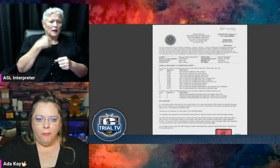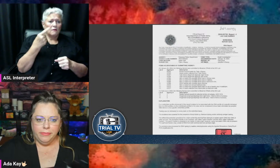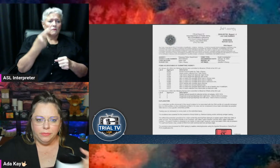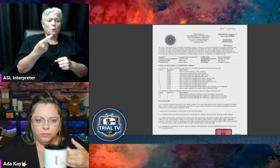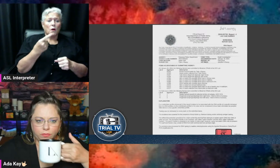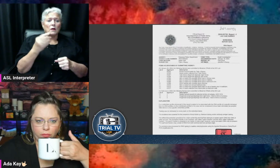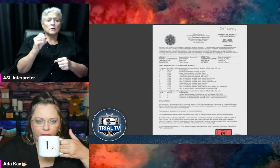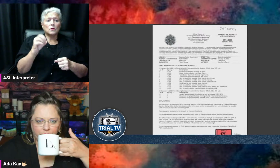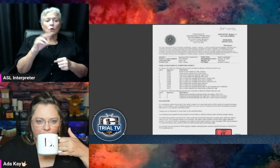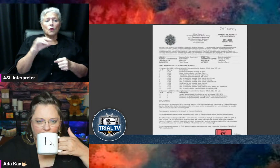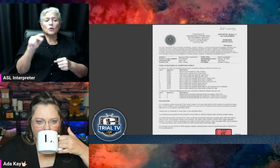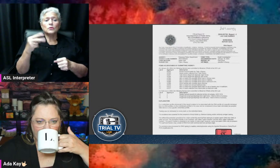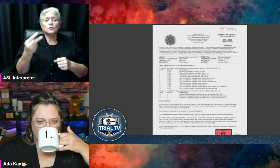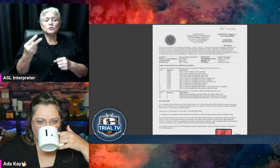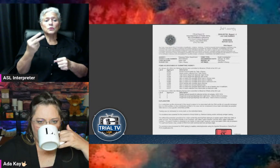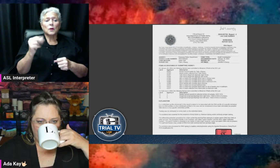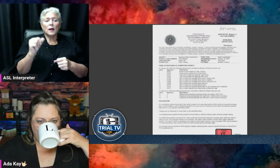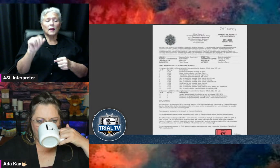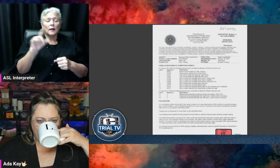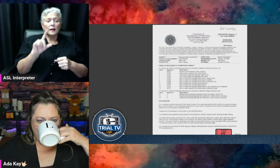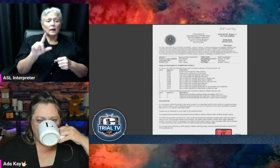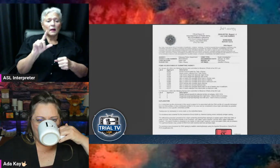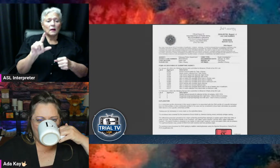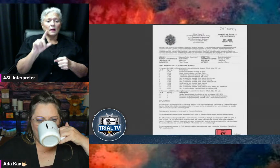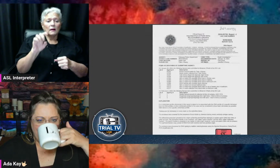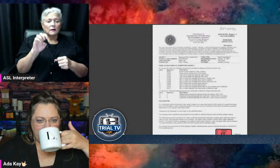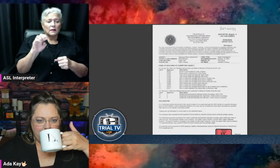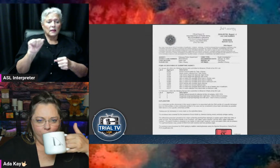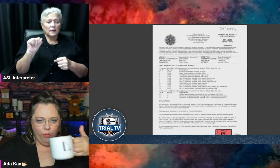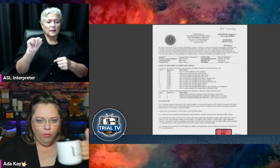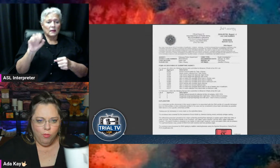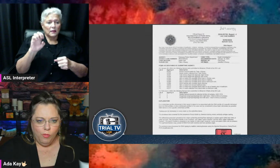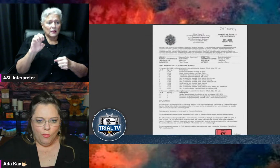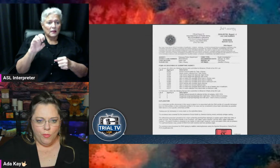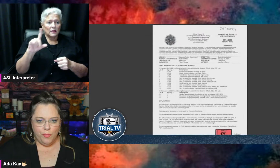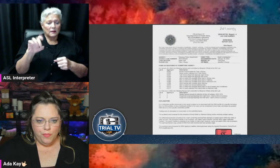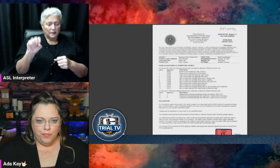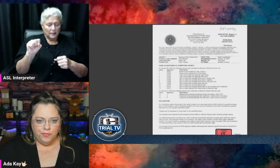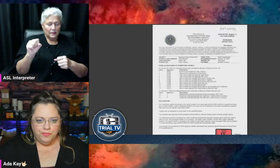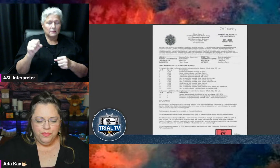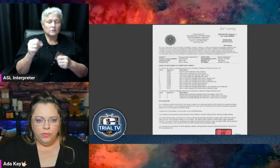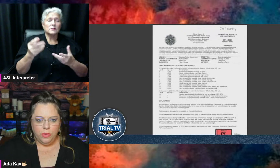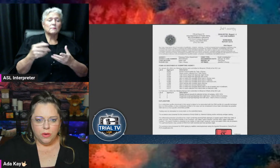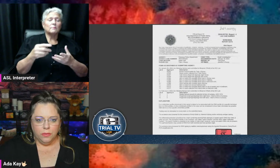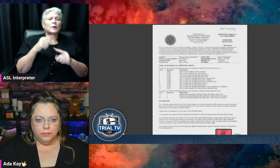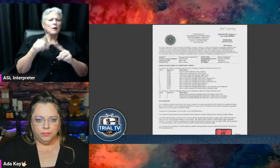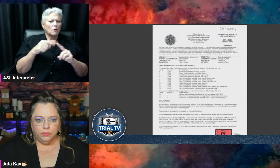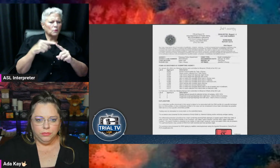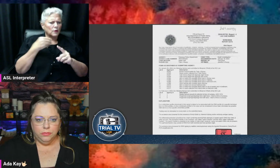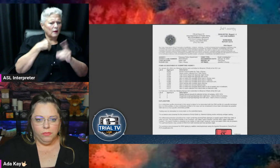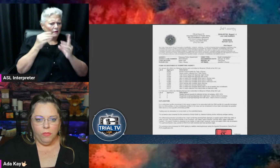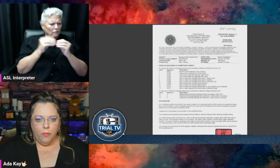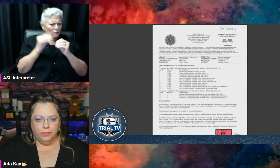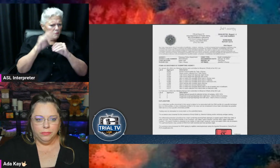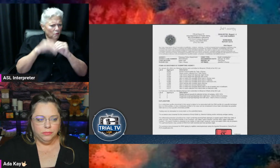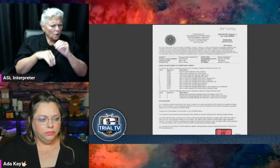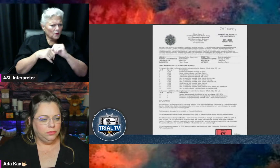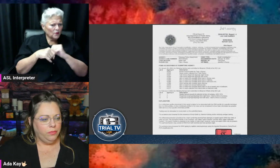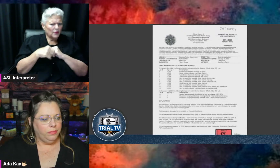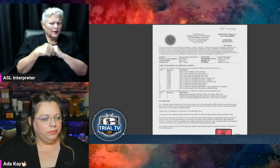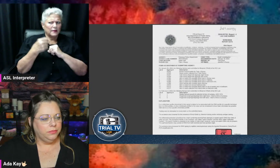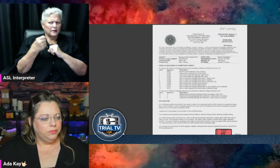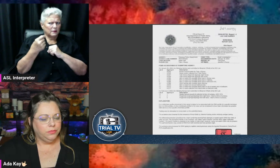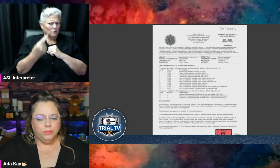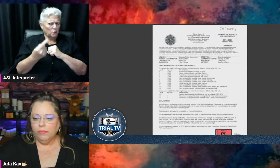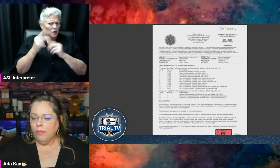each location. When you have multiple people, you will see 3 or 4 alleles at each location.